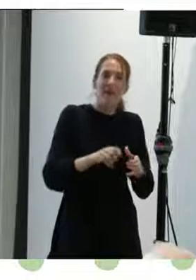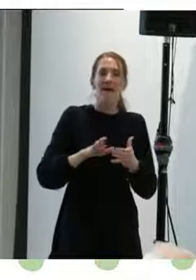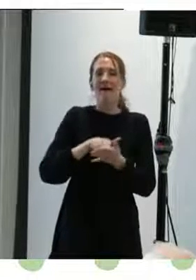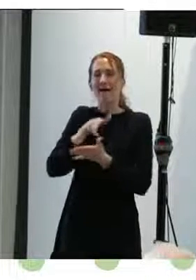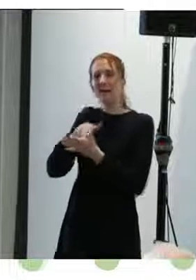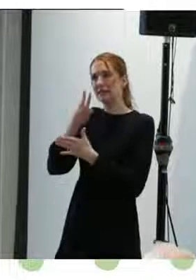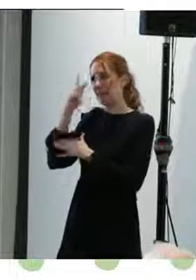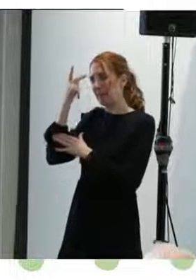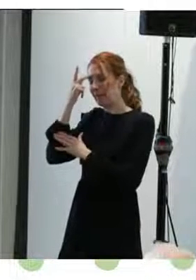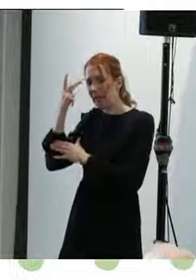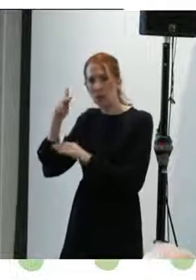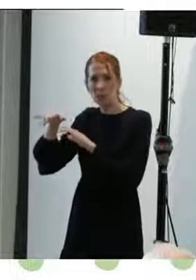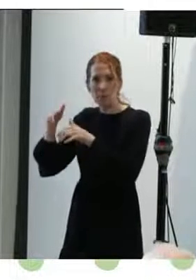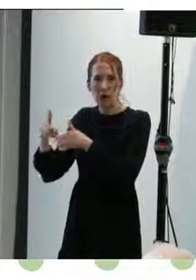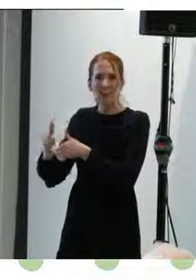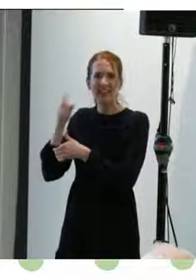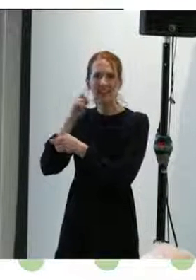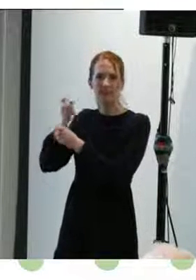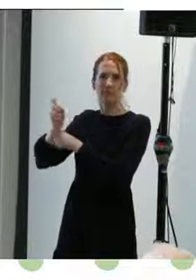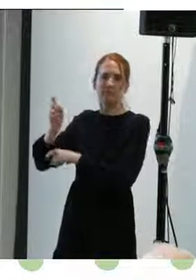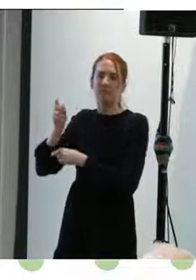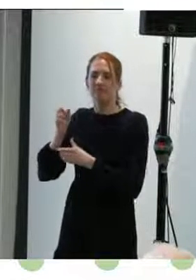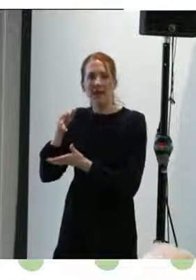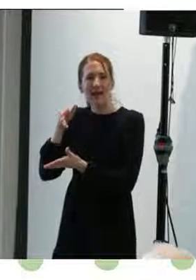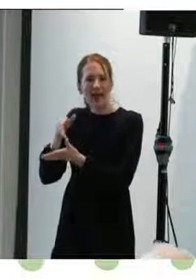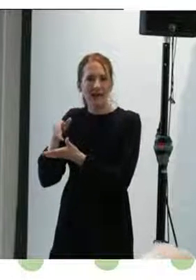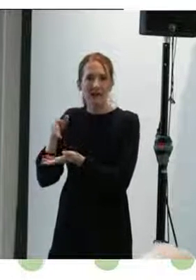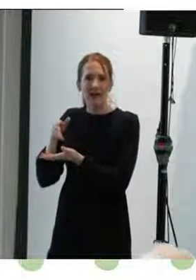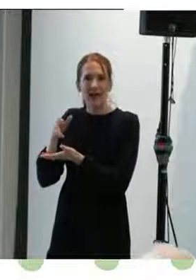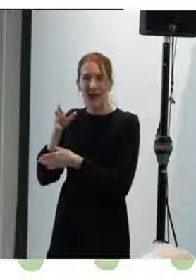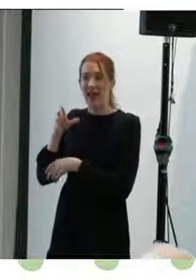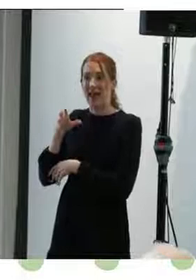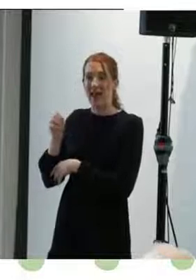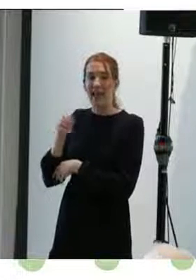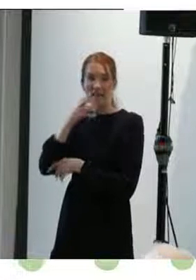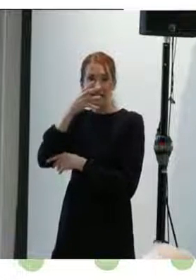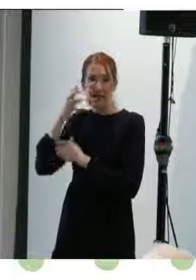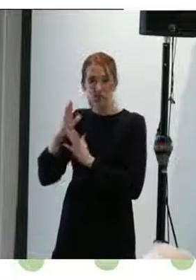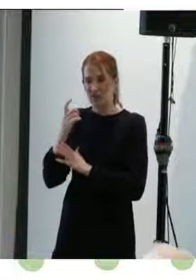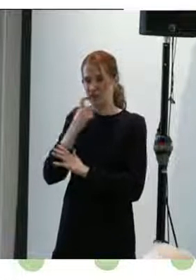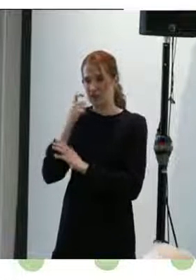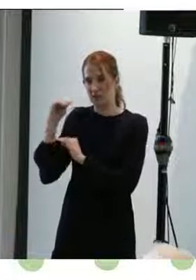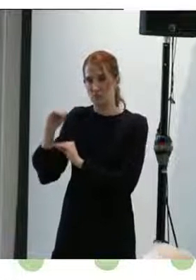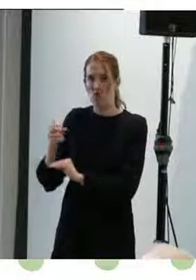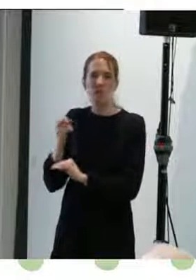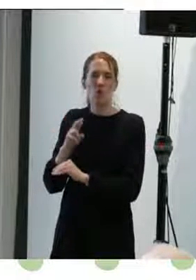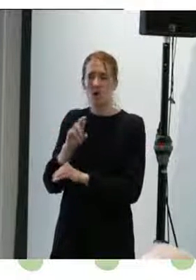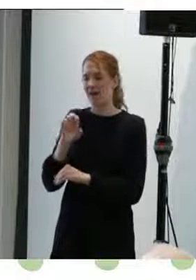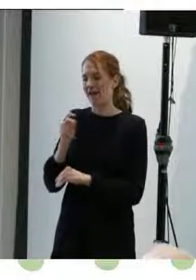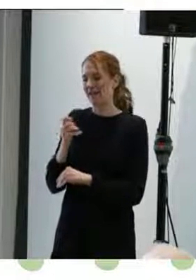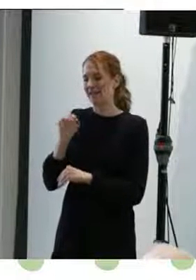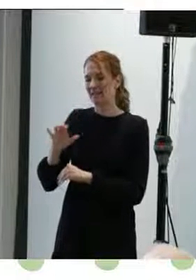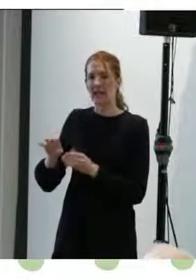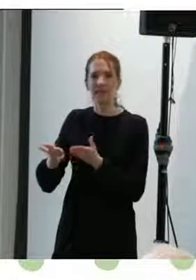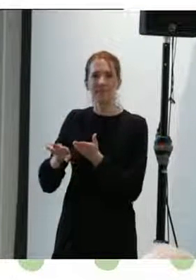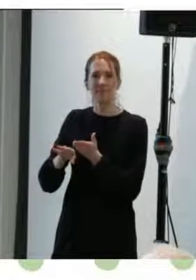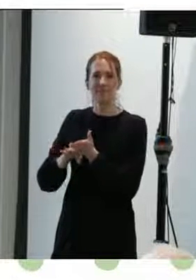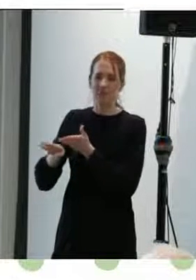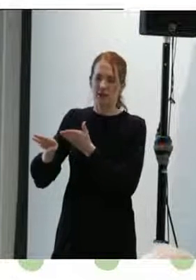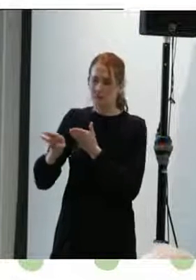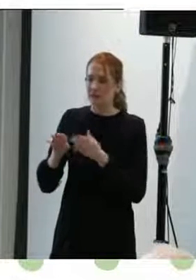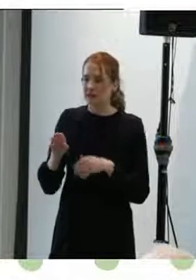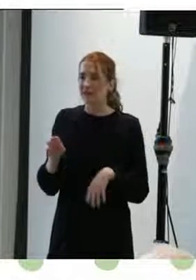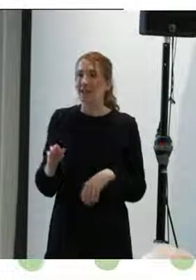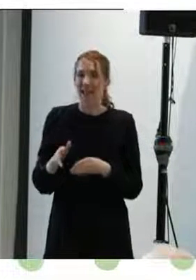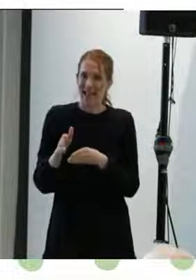thinks are corrupt, against recent immigrants, and against ethnic minorities. And at the end of our conversation, which I was pretty happy,